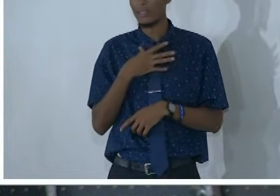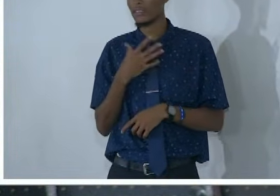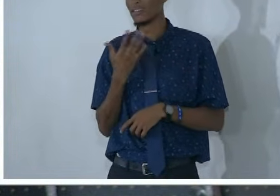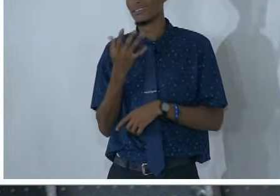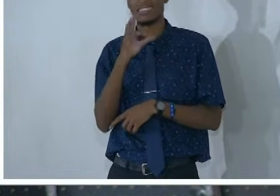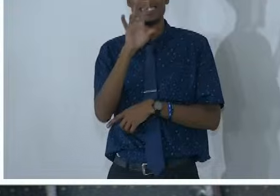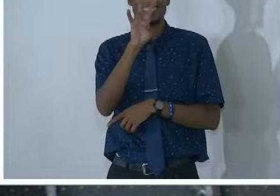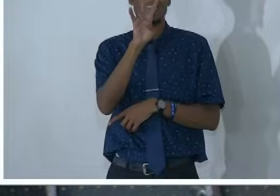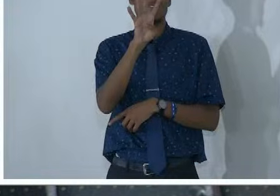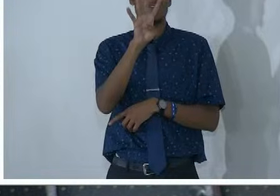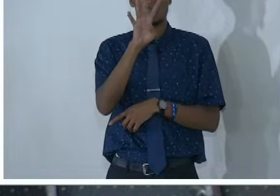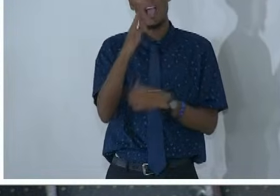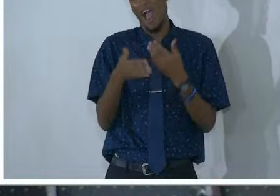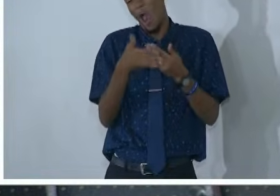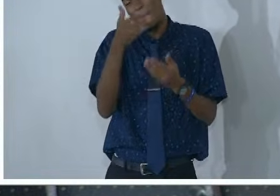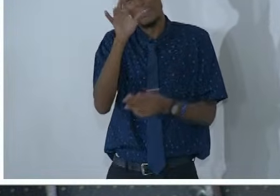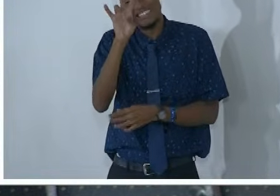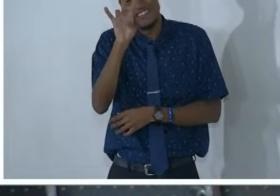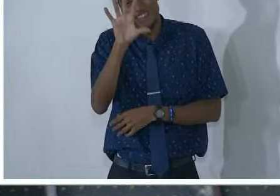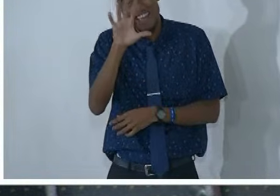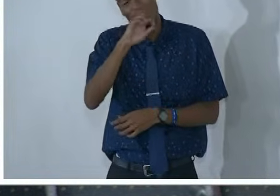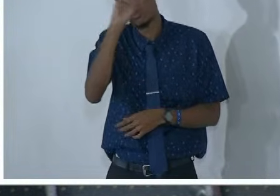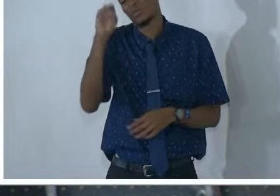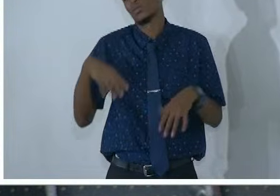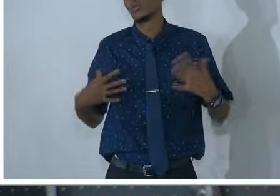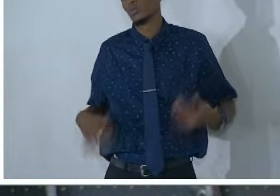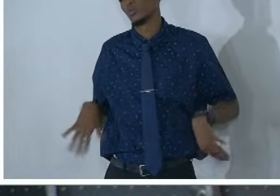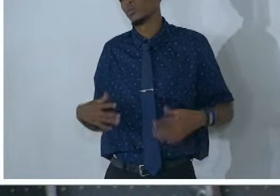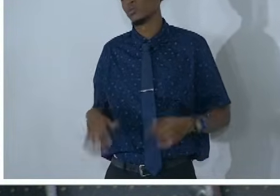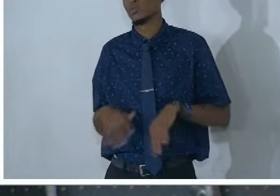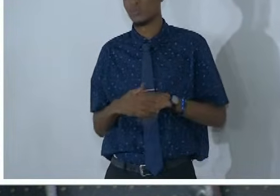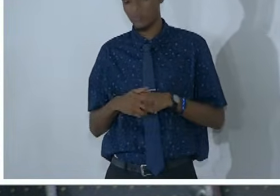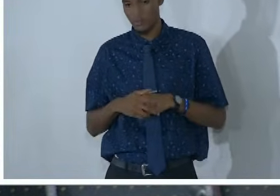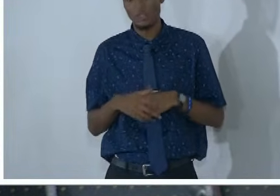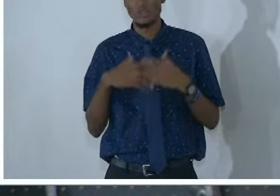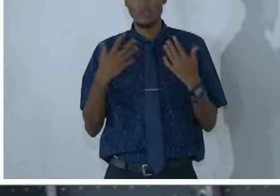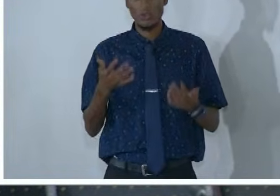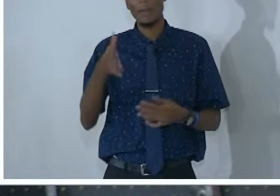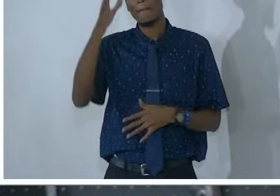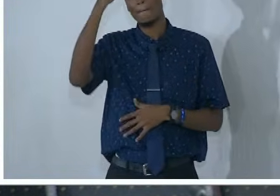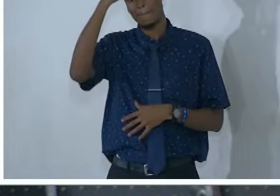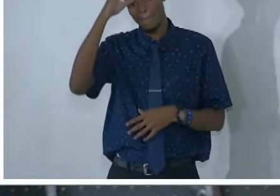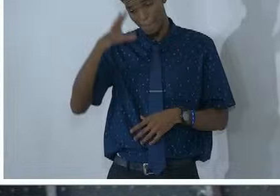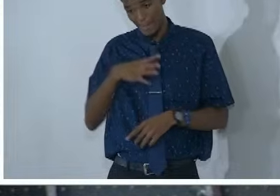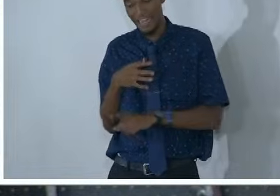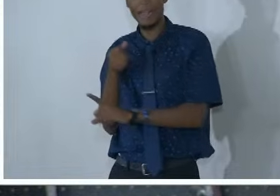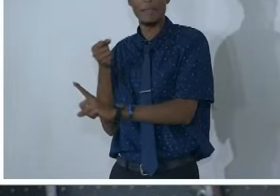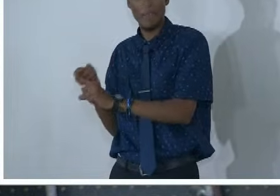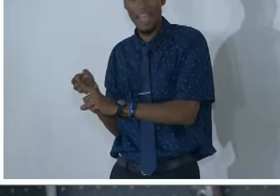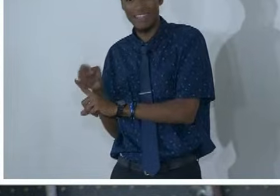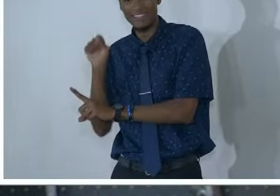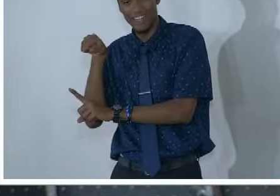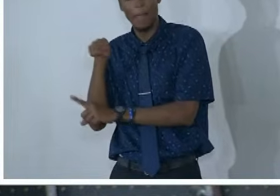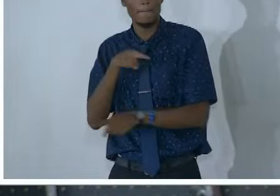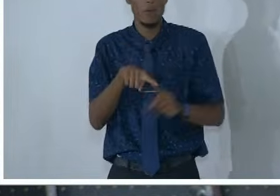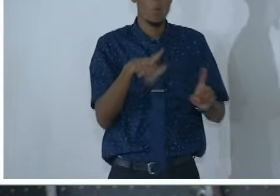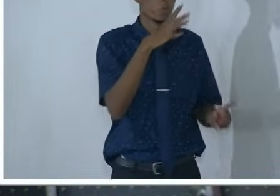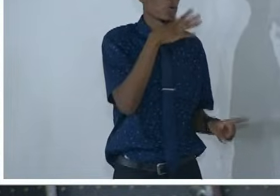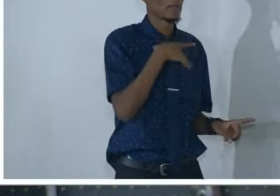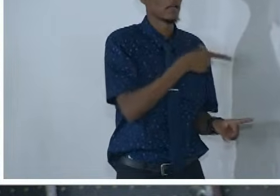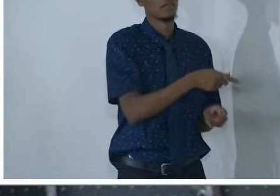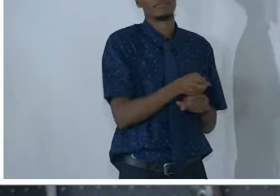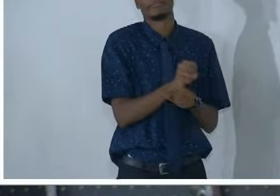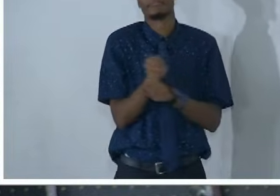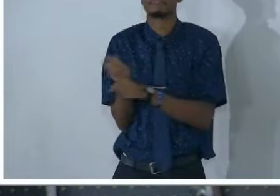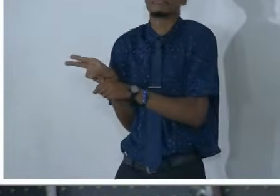74%, almost 75%. So men are impacted like women, but women are more impacted, and it's